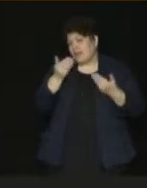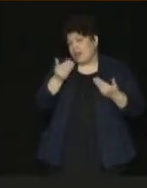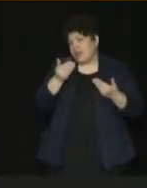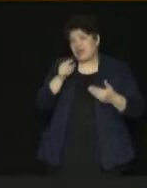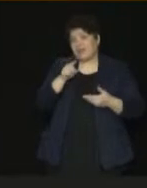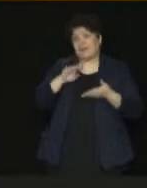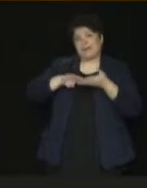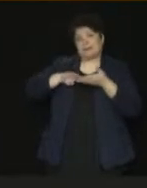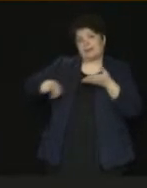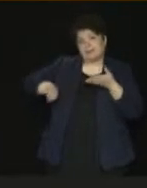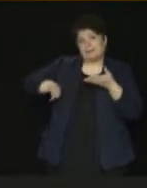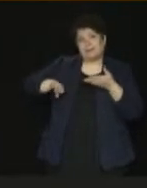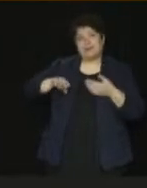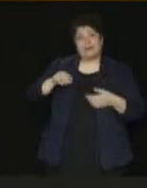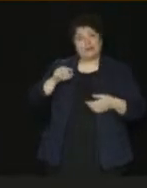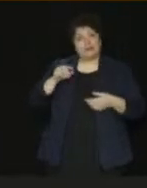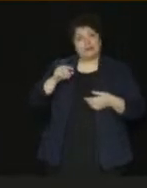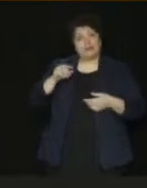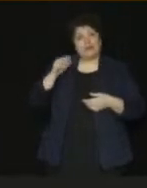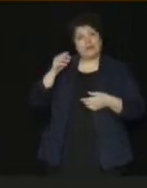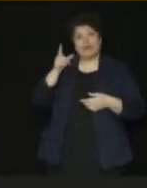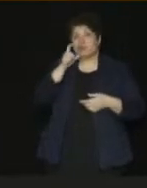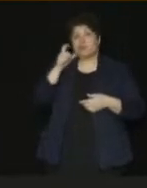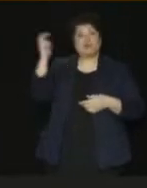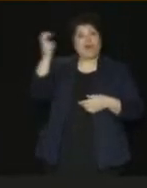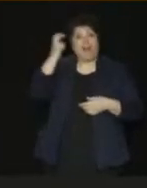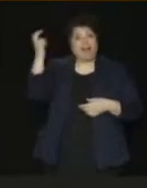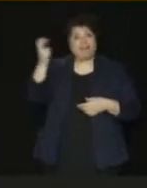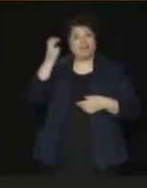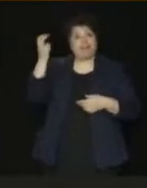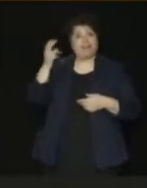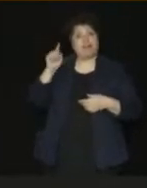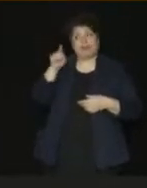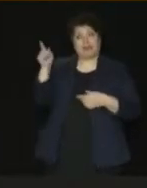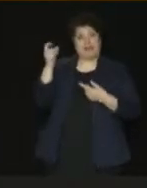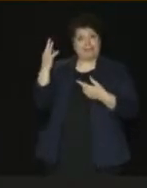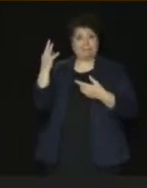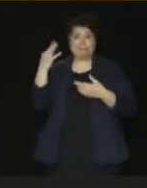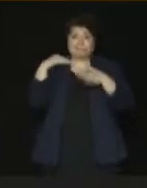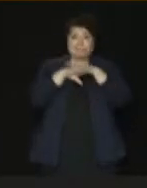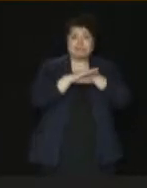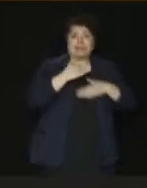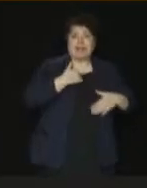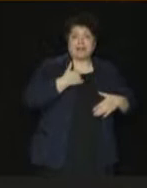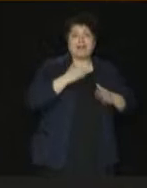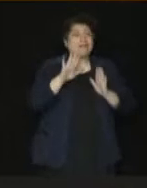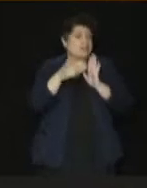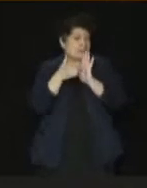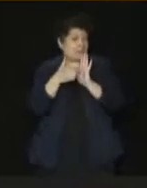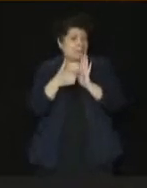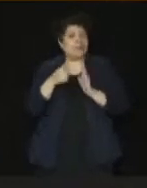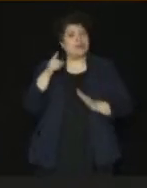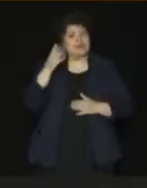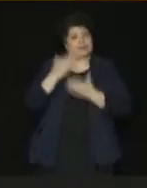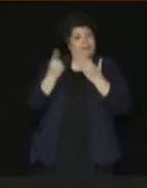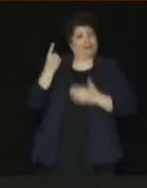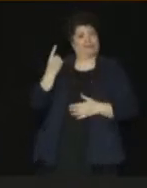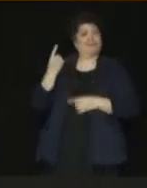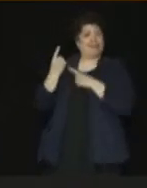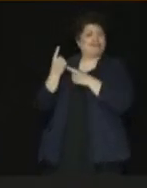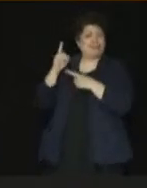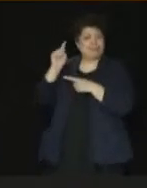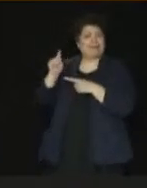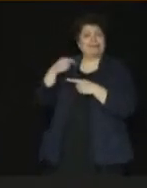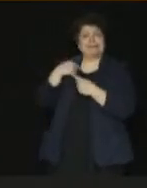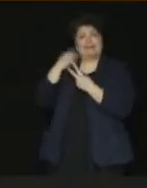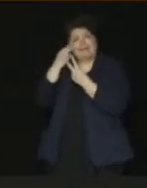the new rules for people returning to the country. I would like to give you a couple of examples. Someone who must go overseas because they have a dying